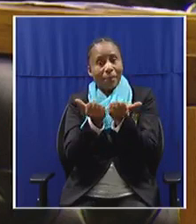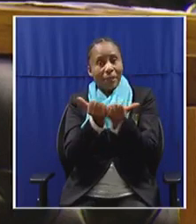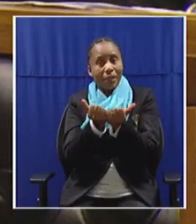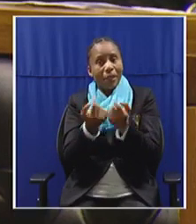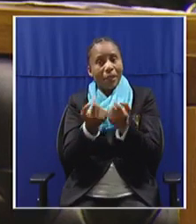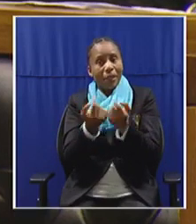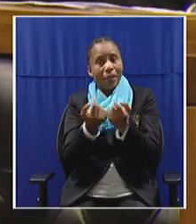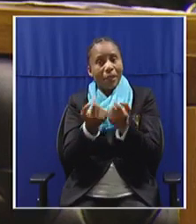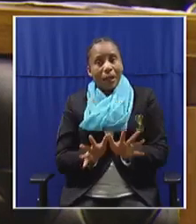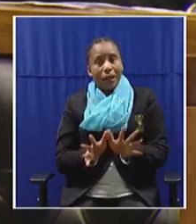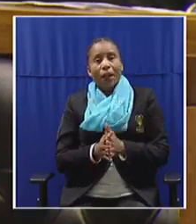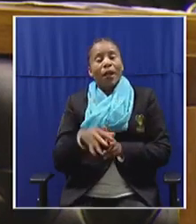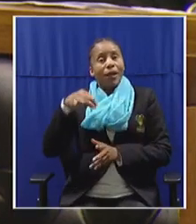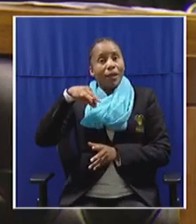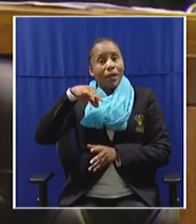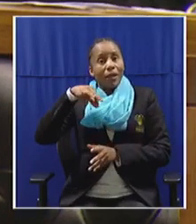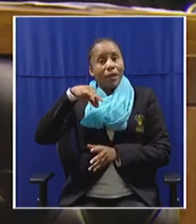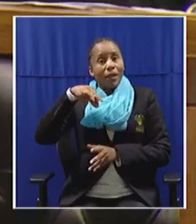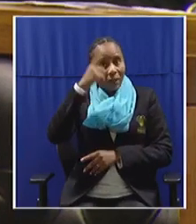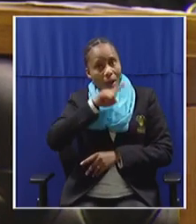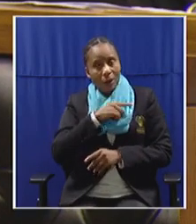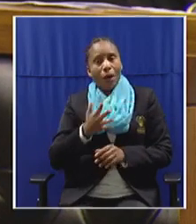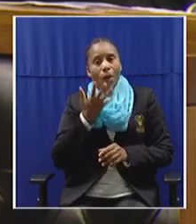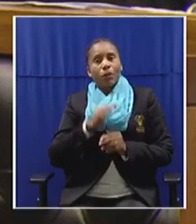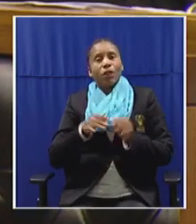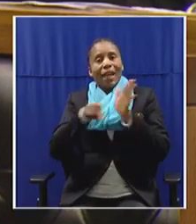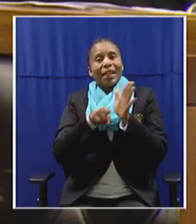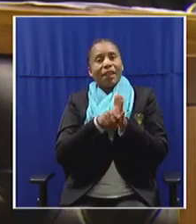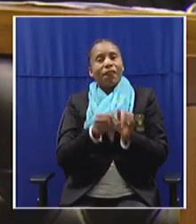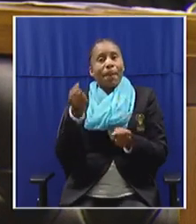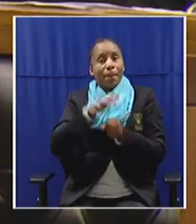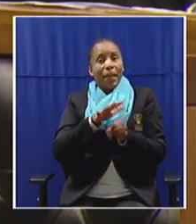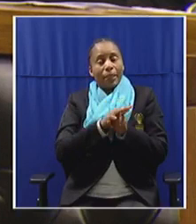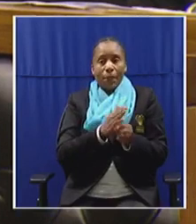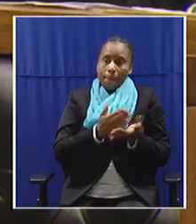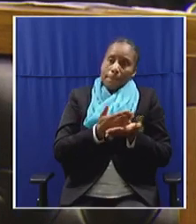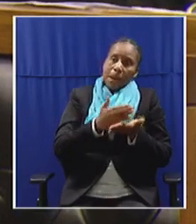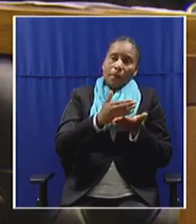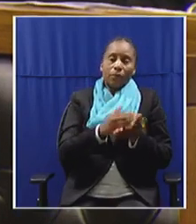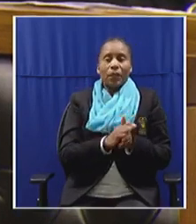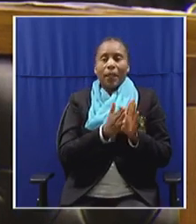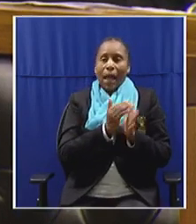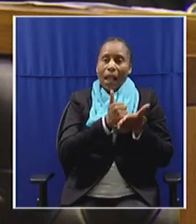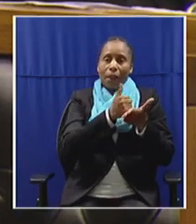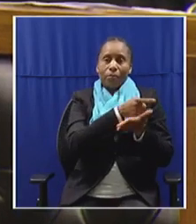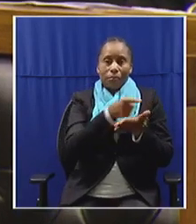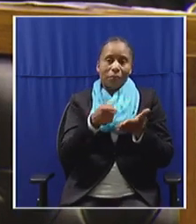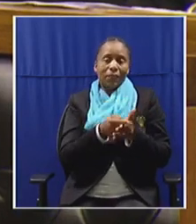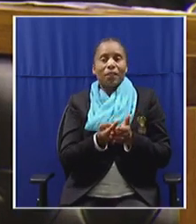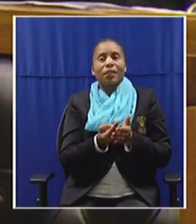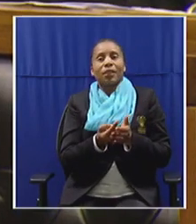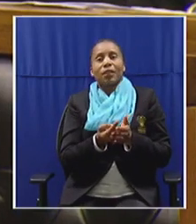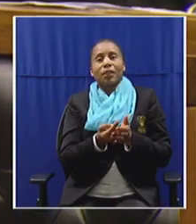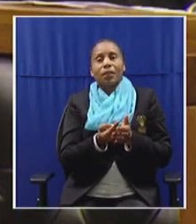negative impact that this drought may have had on our farmers and